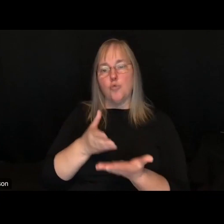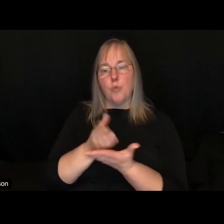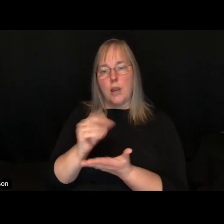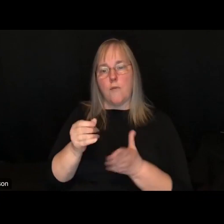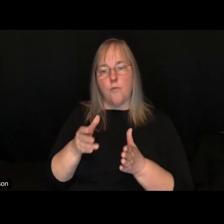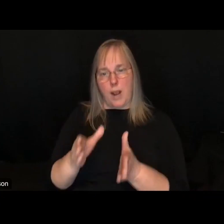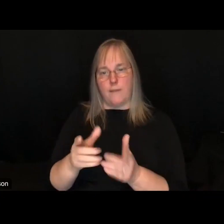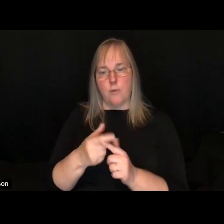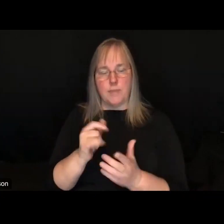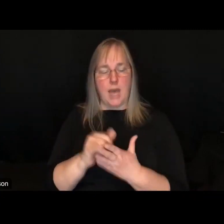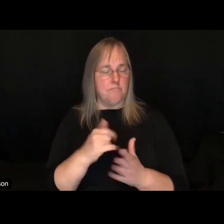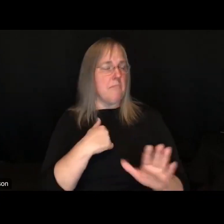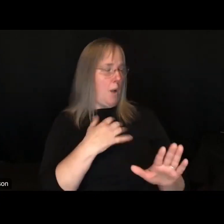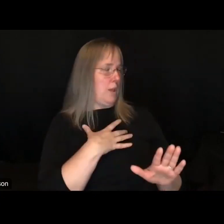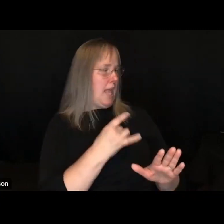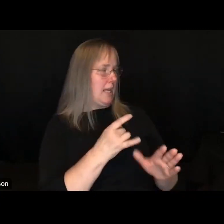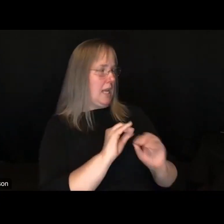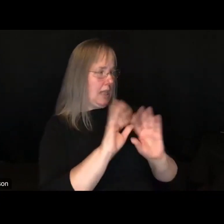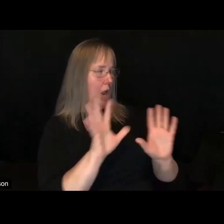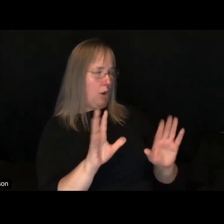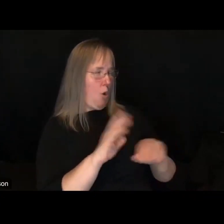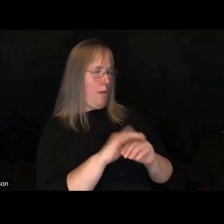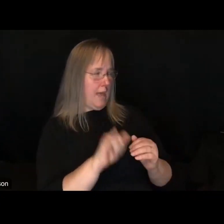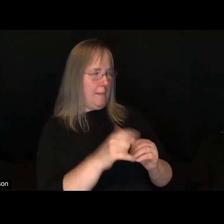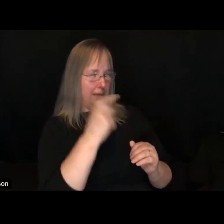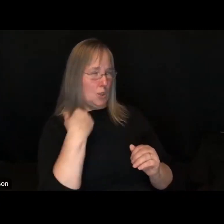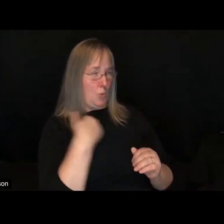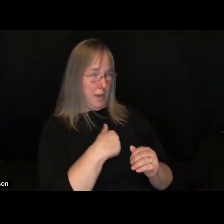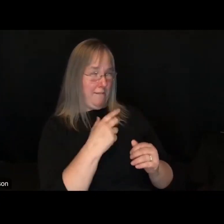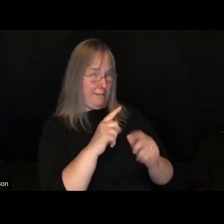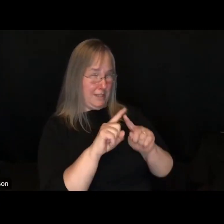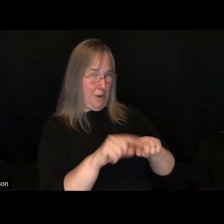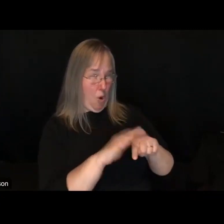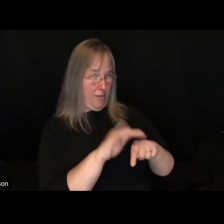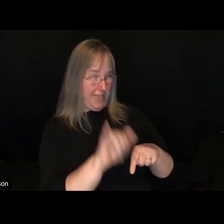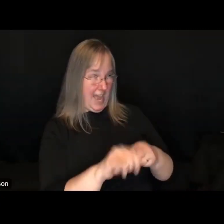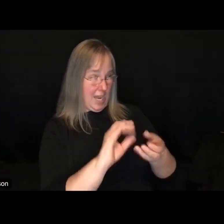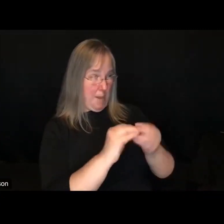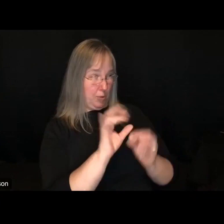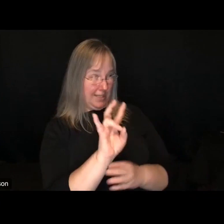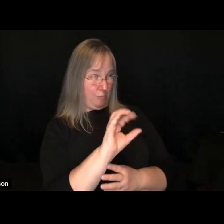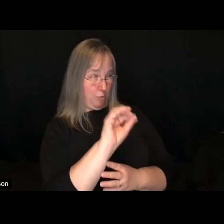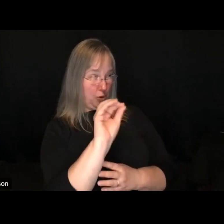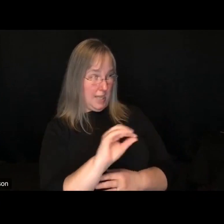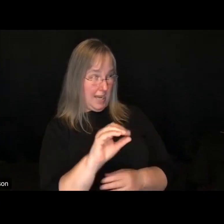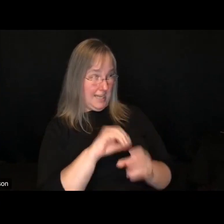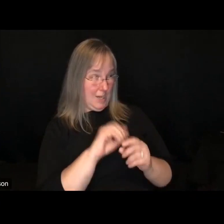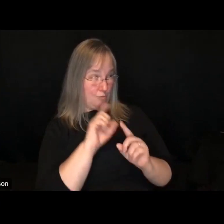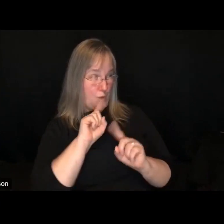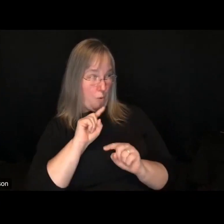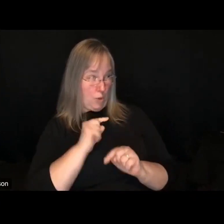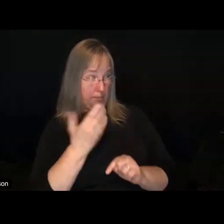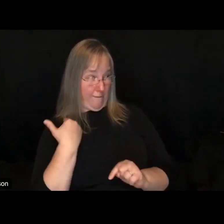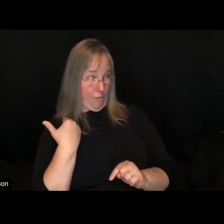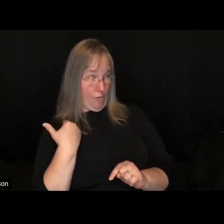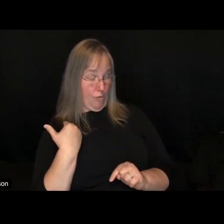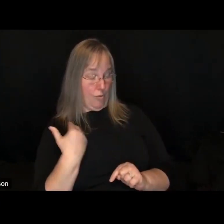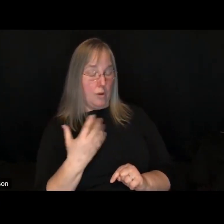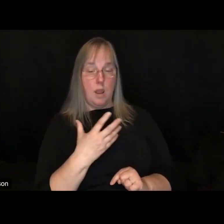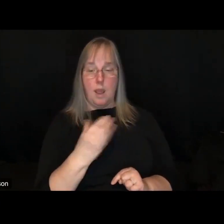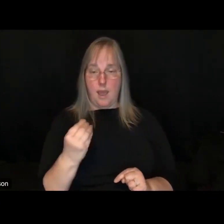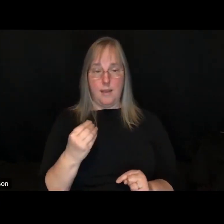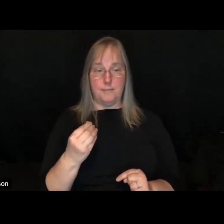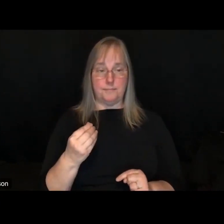think I would like clarity on that because we've actually used that figure in our reports, and